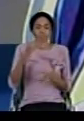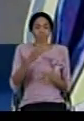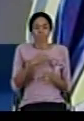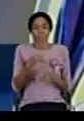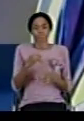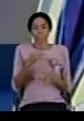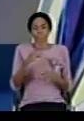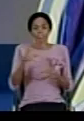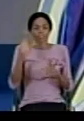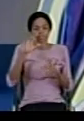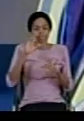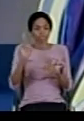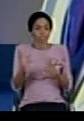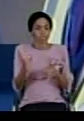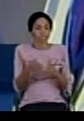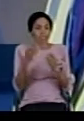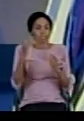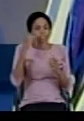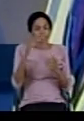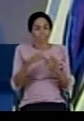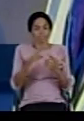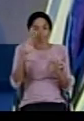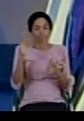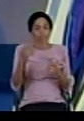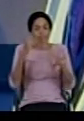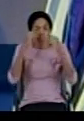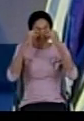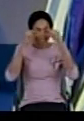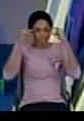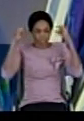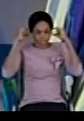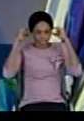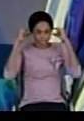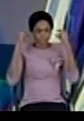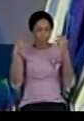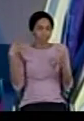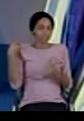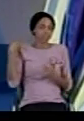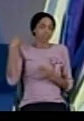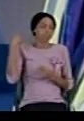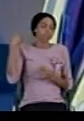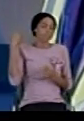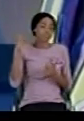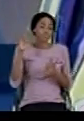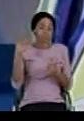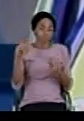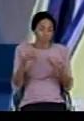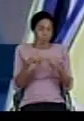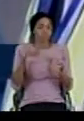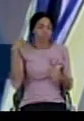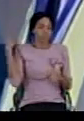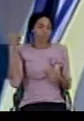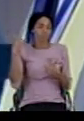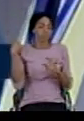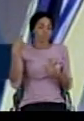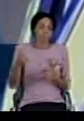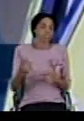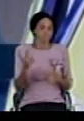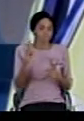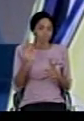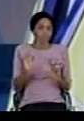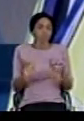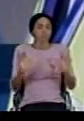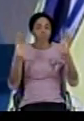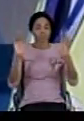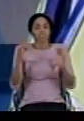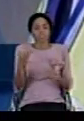And since then, I've been using glasses till God visits me at the wonders of the cross.